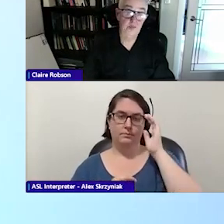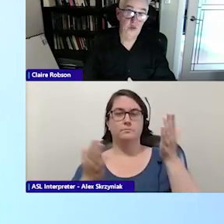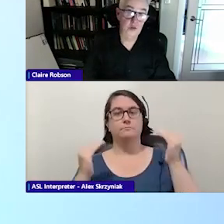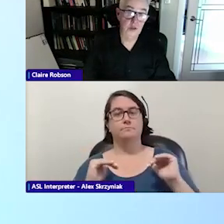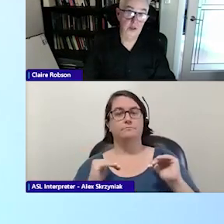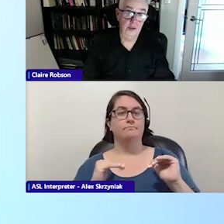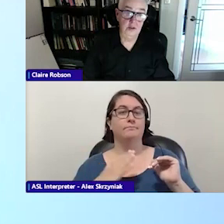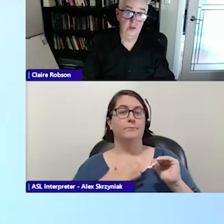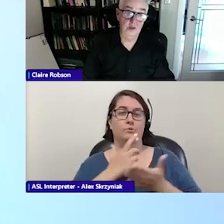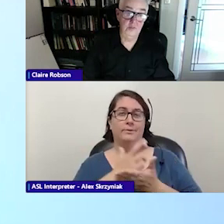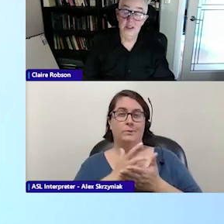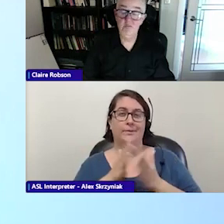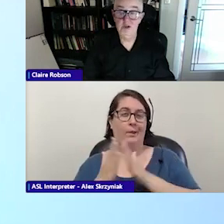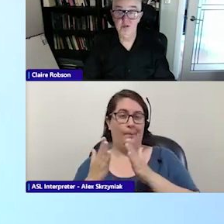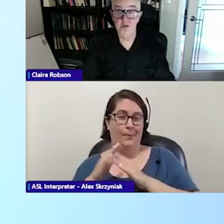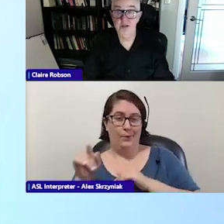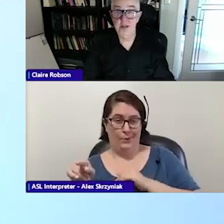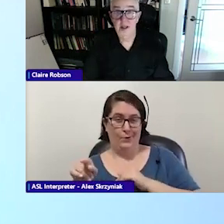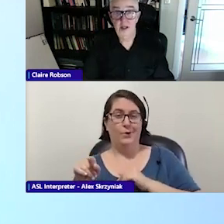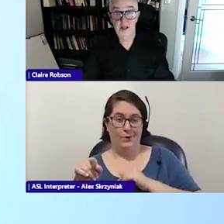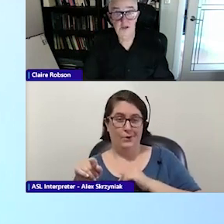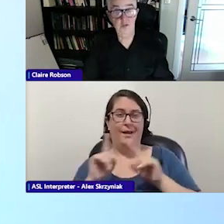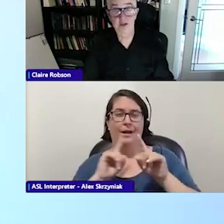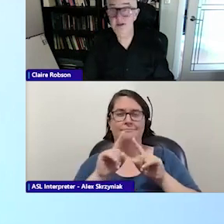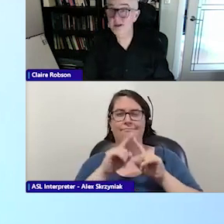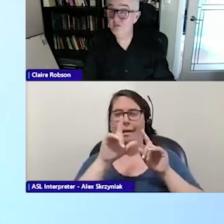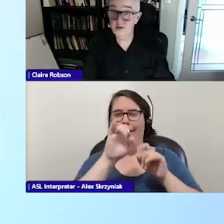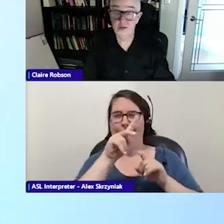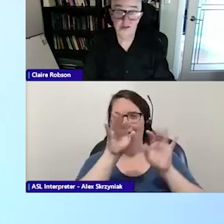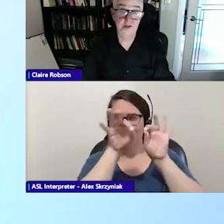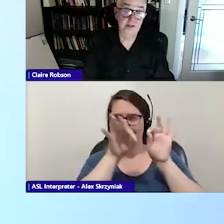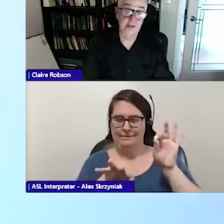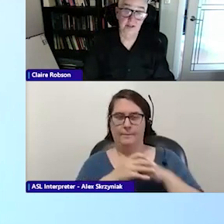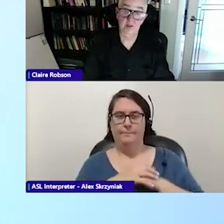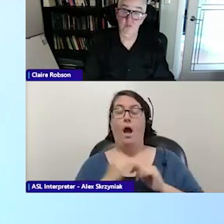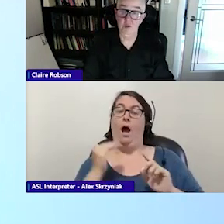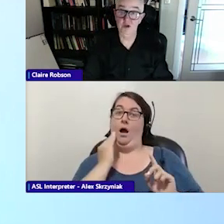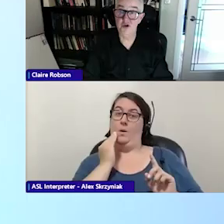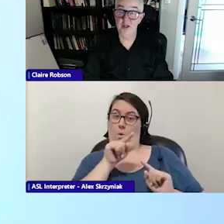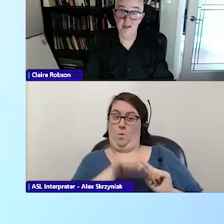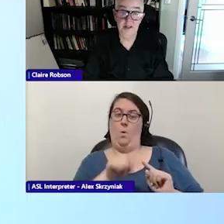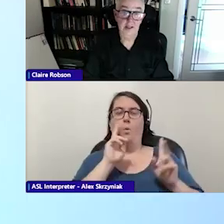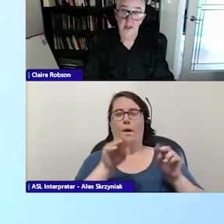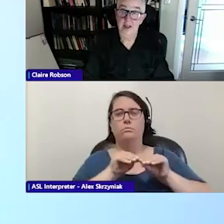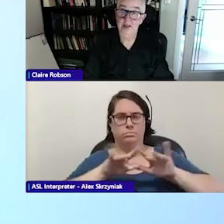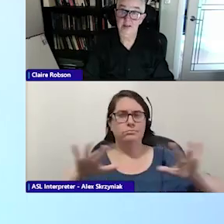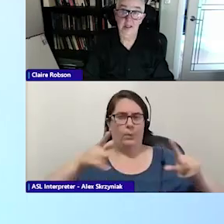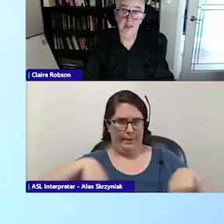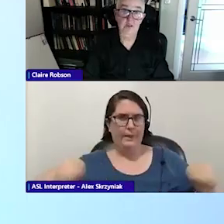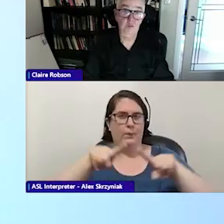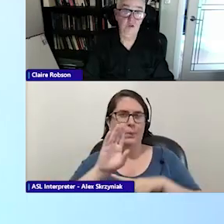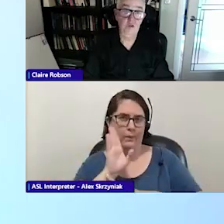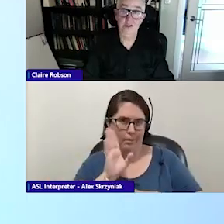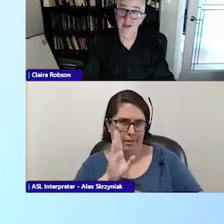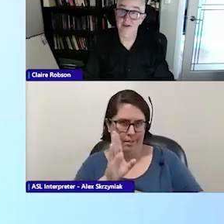Here's our book, a couple of key resources. I know these resources will be shared, and